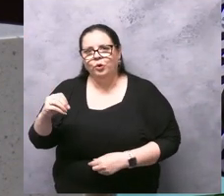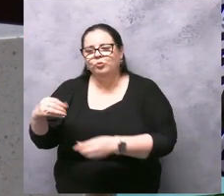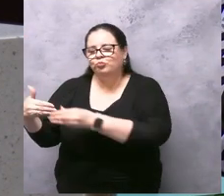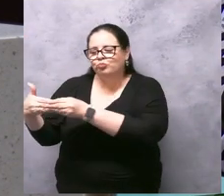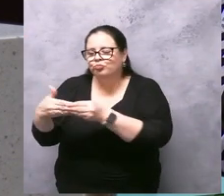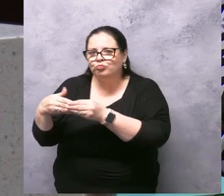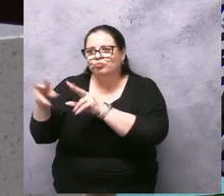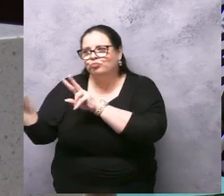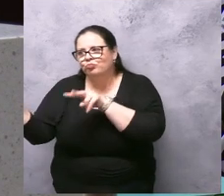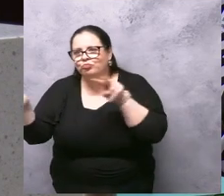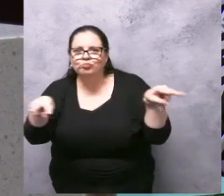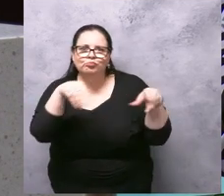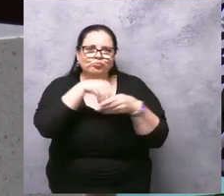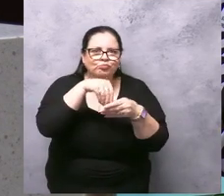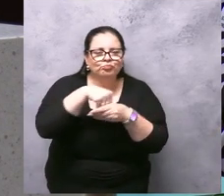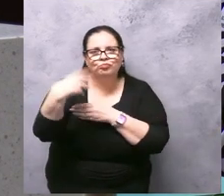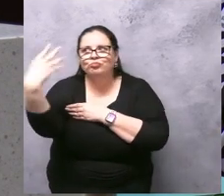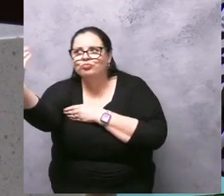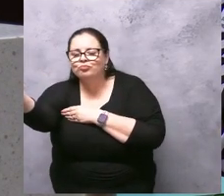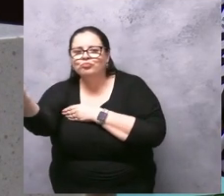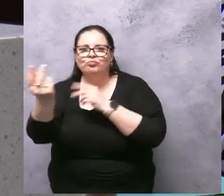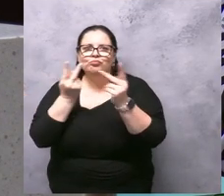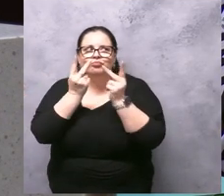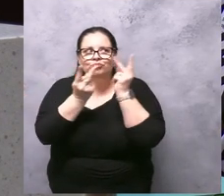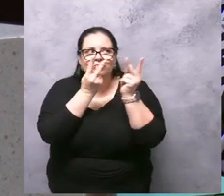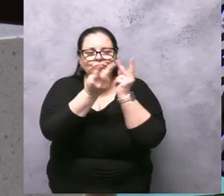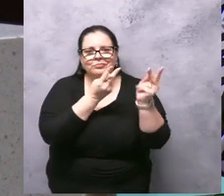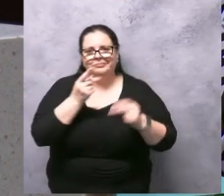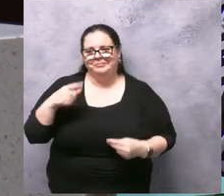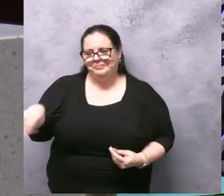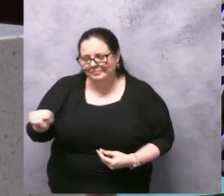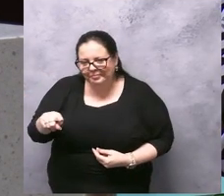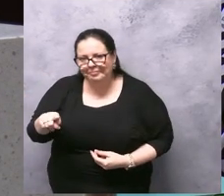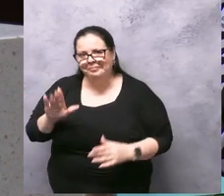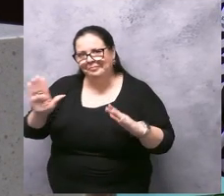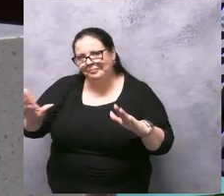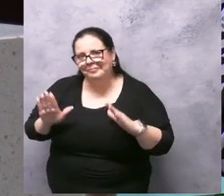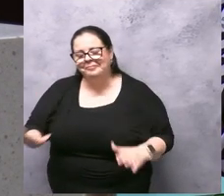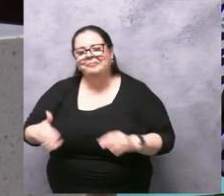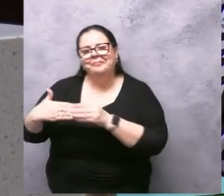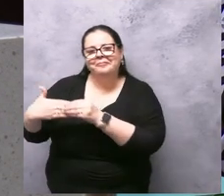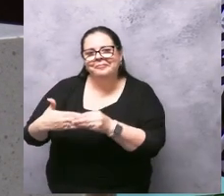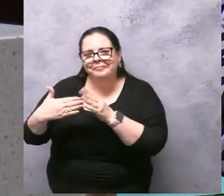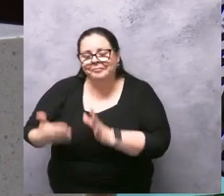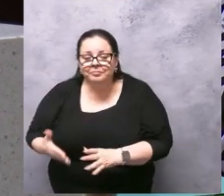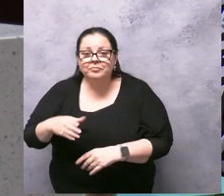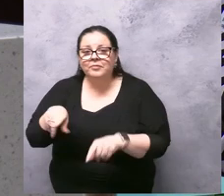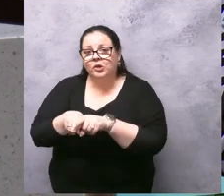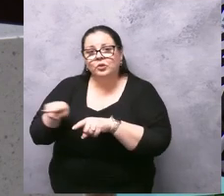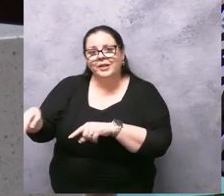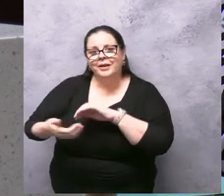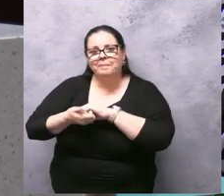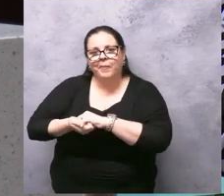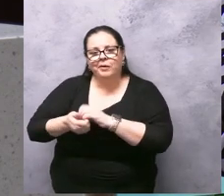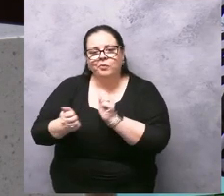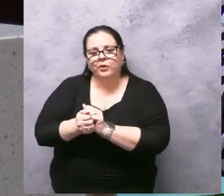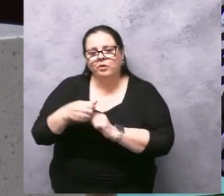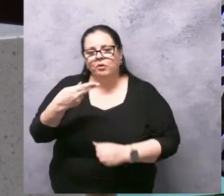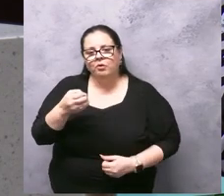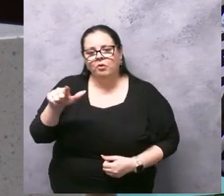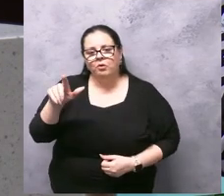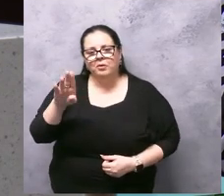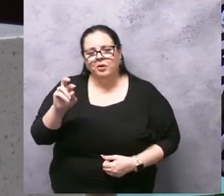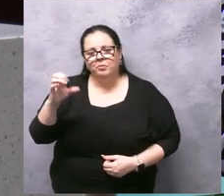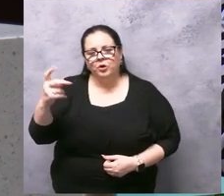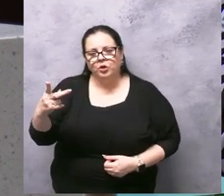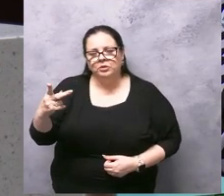inside and outside of that campus. They were just fabulous. They actually also partner with Holbrook on some of the needs